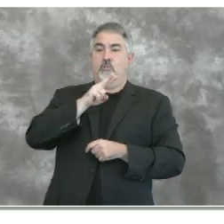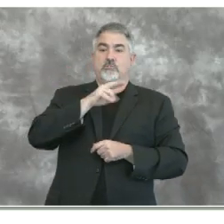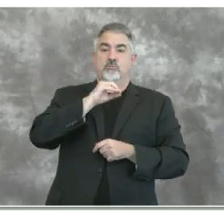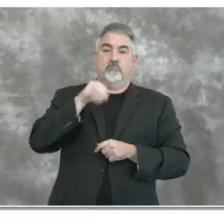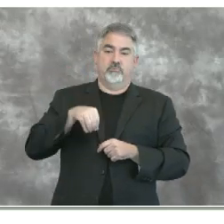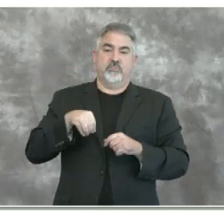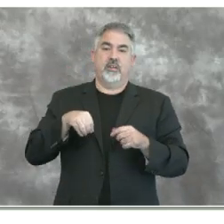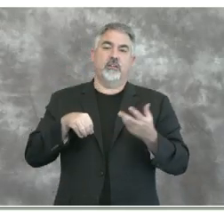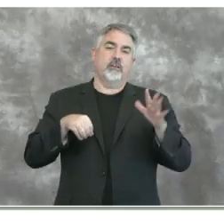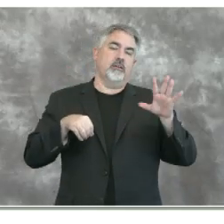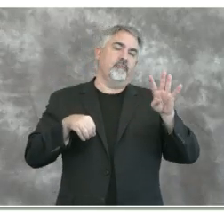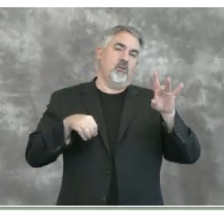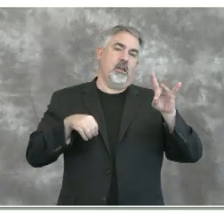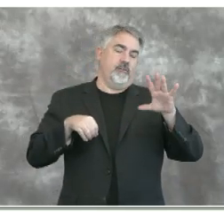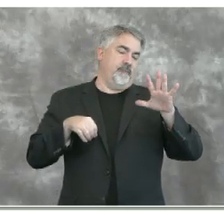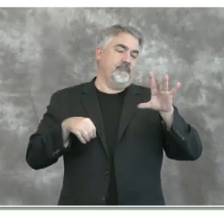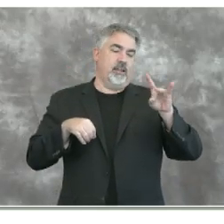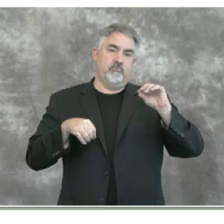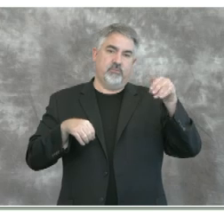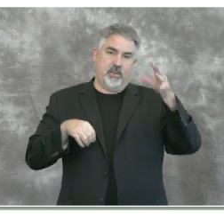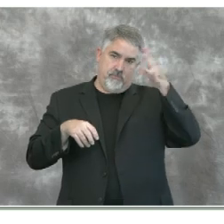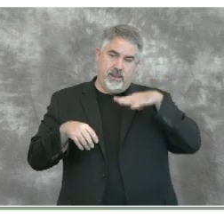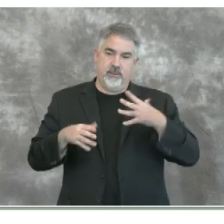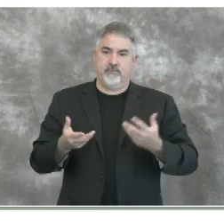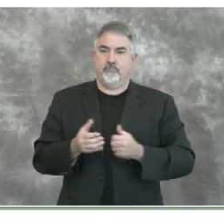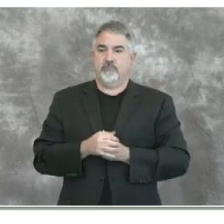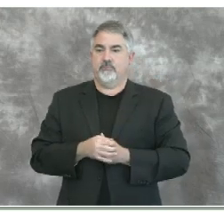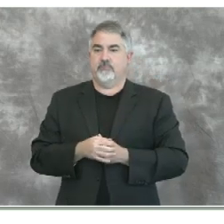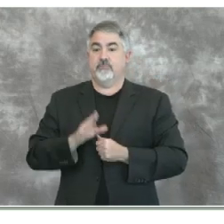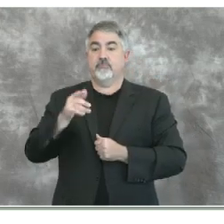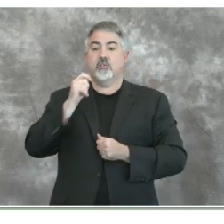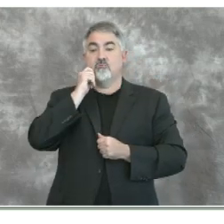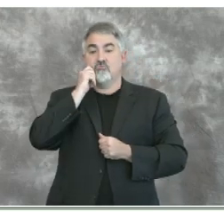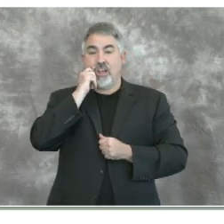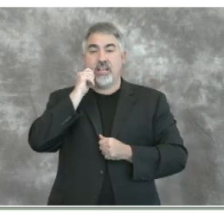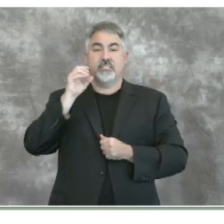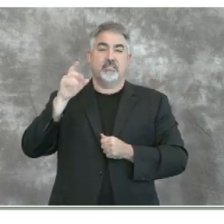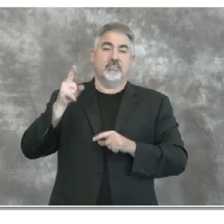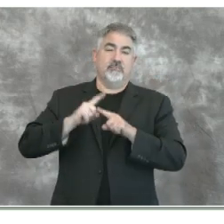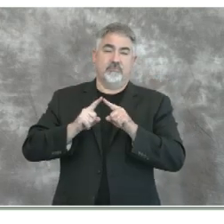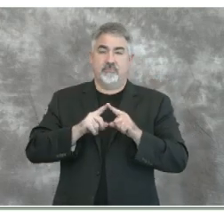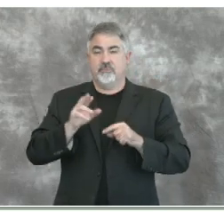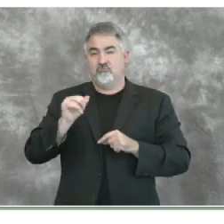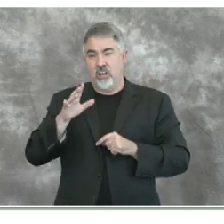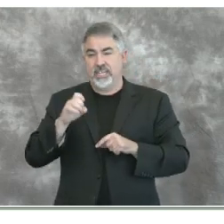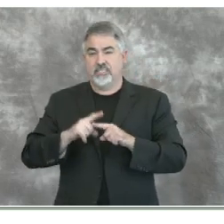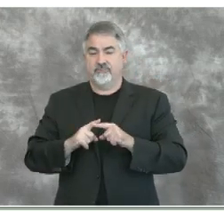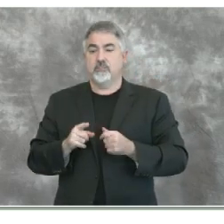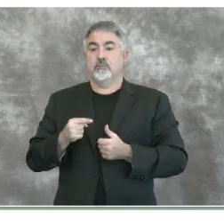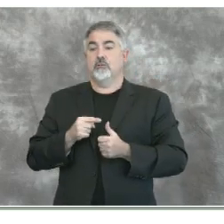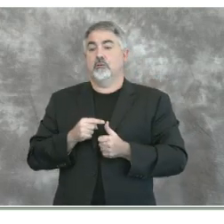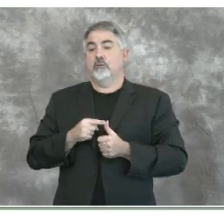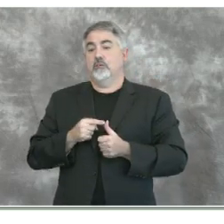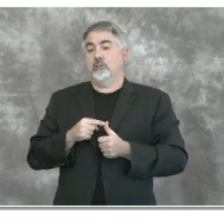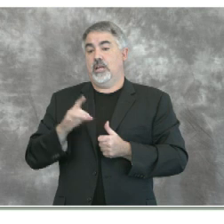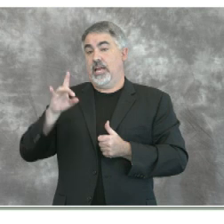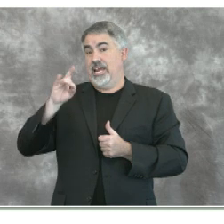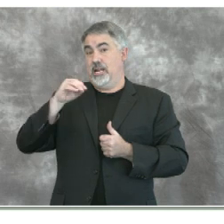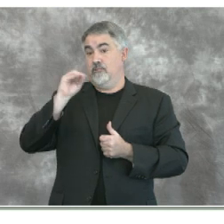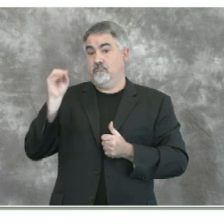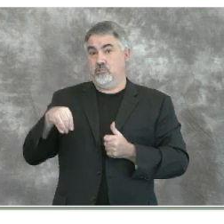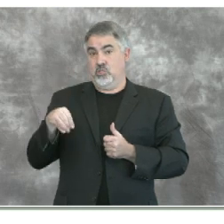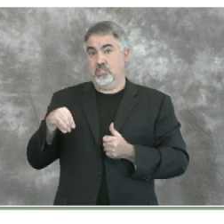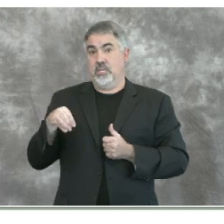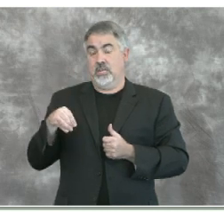male. Regarding race and ethnicity of the deaths, we have data for 36, which is 80% of the